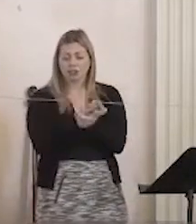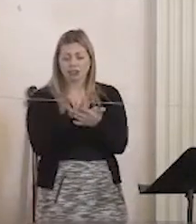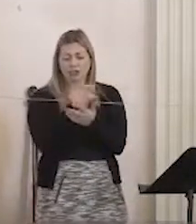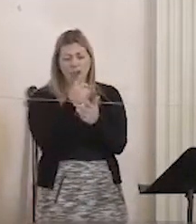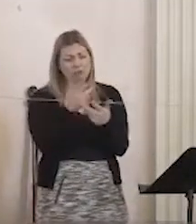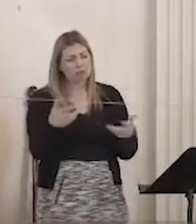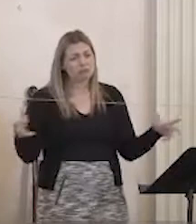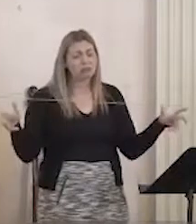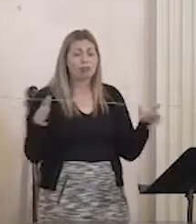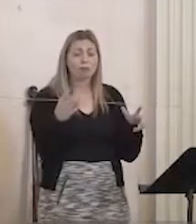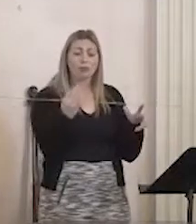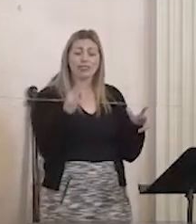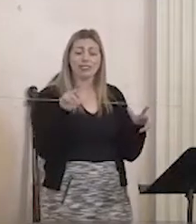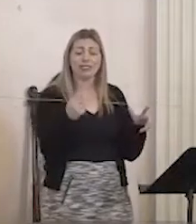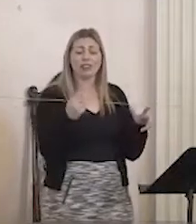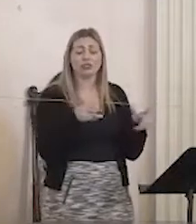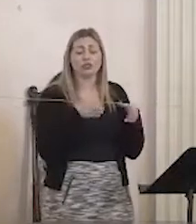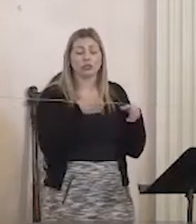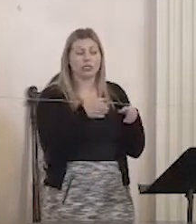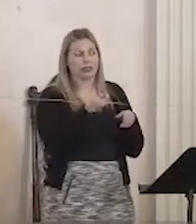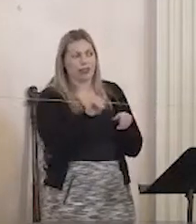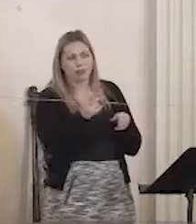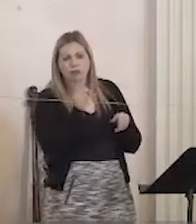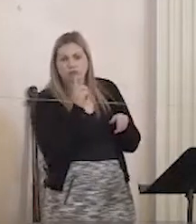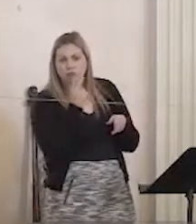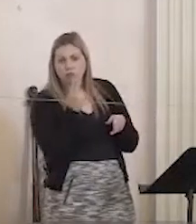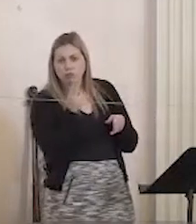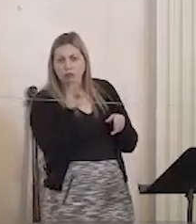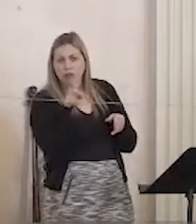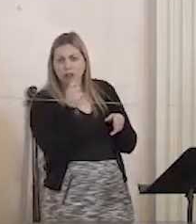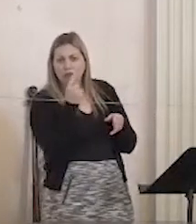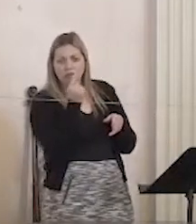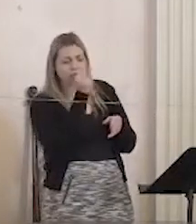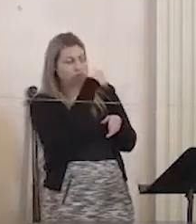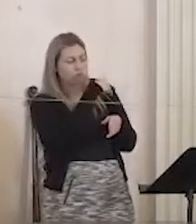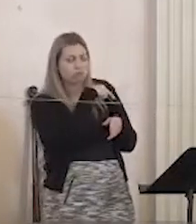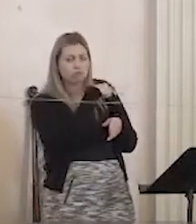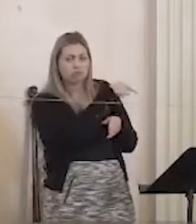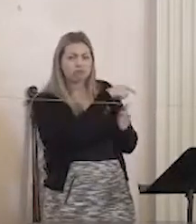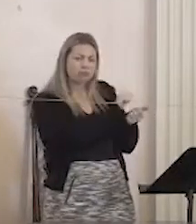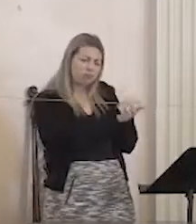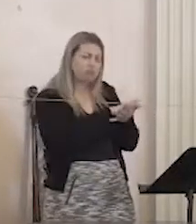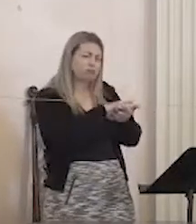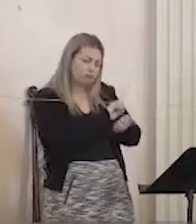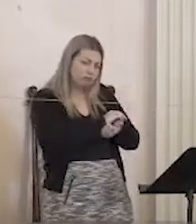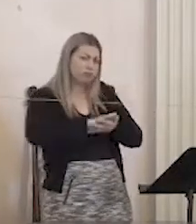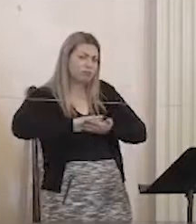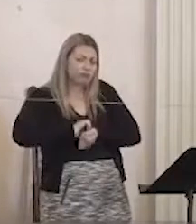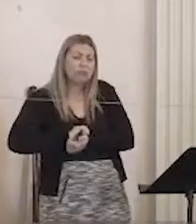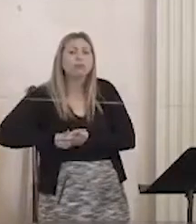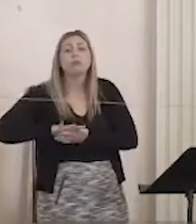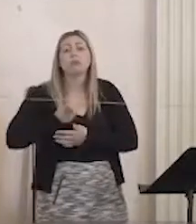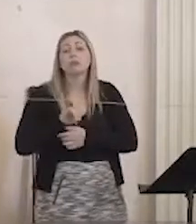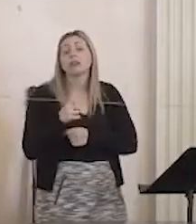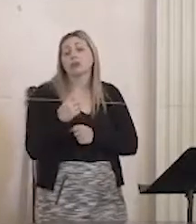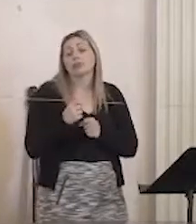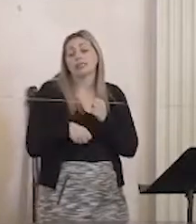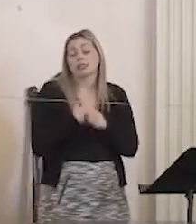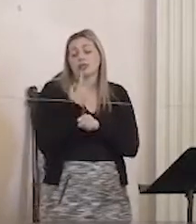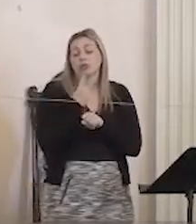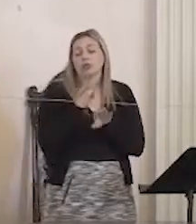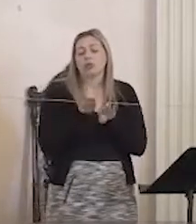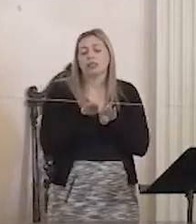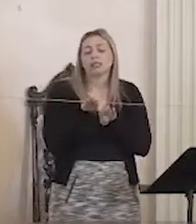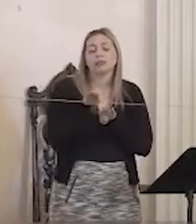huge swaths of 14th Street, just two blocks from the church. It was the year of one small step for